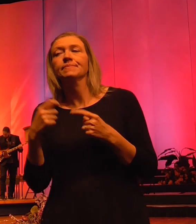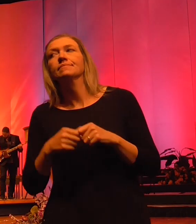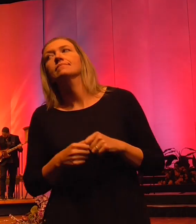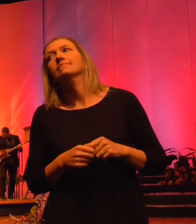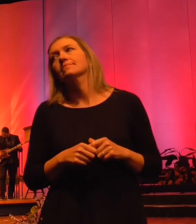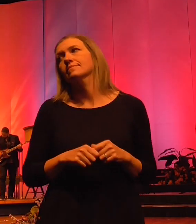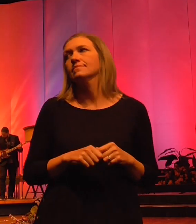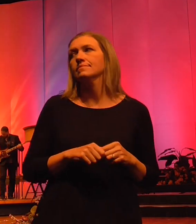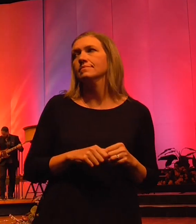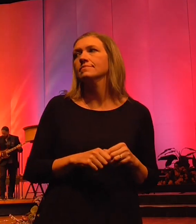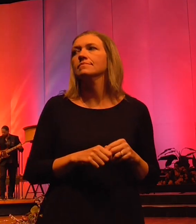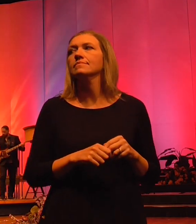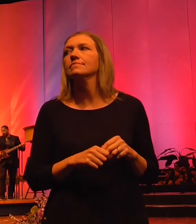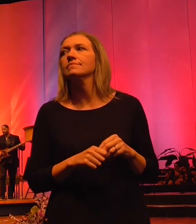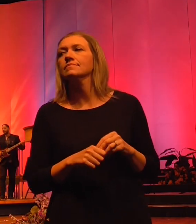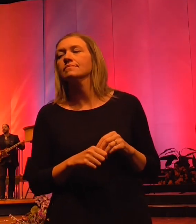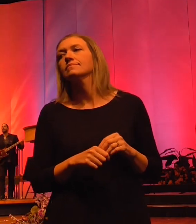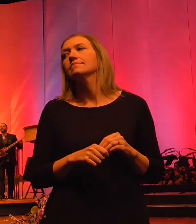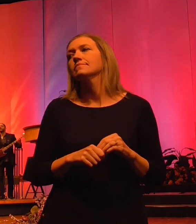understanding?